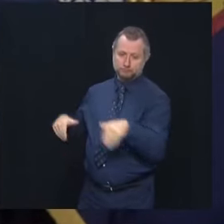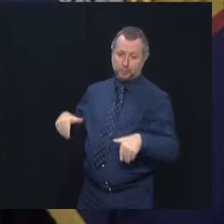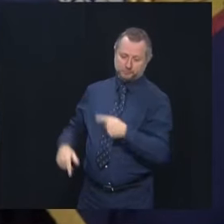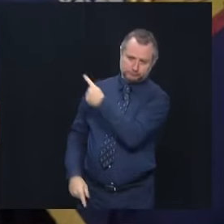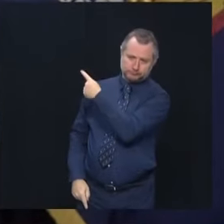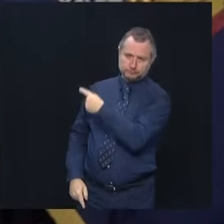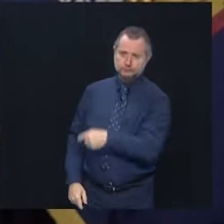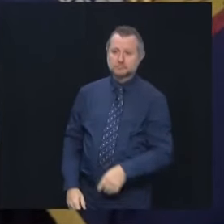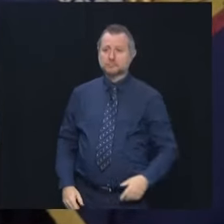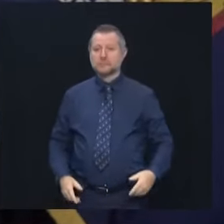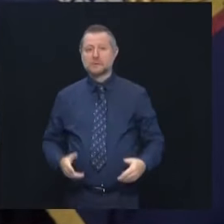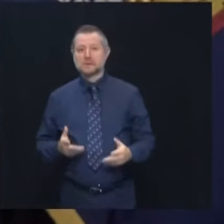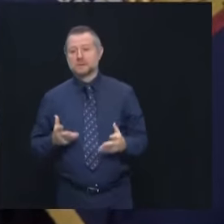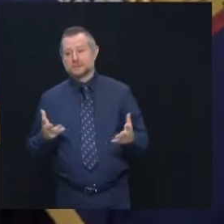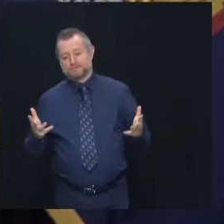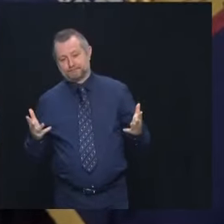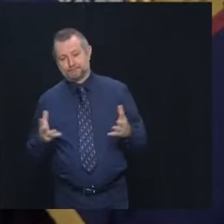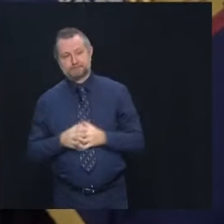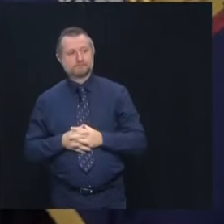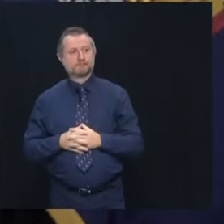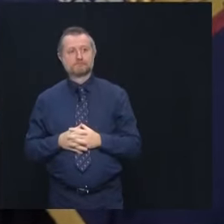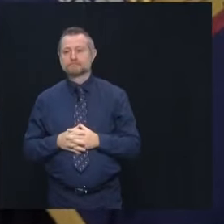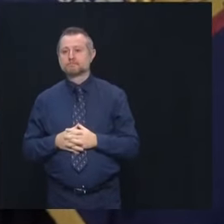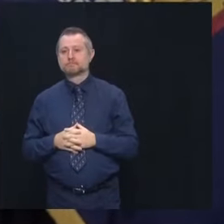Look, I think